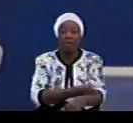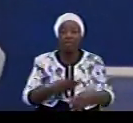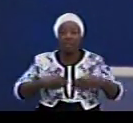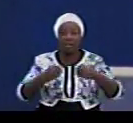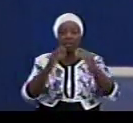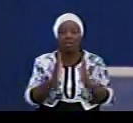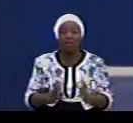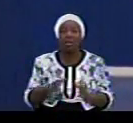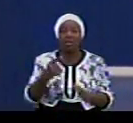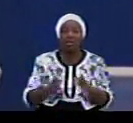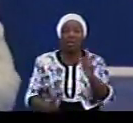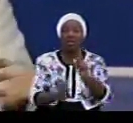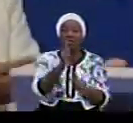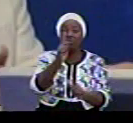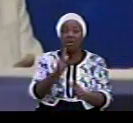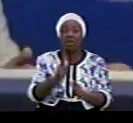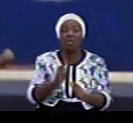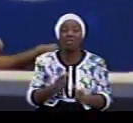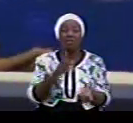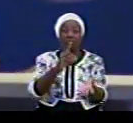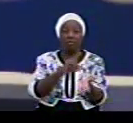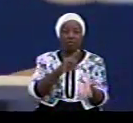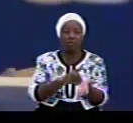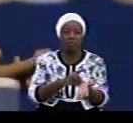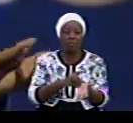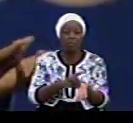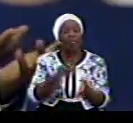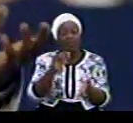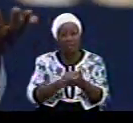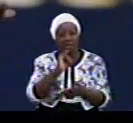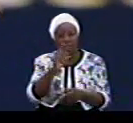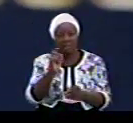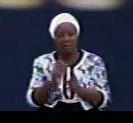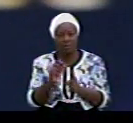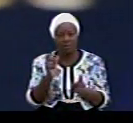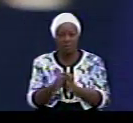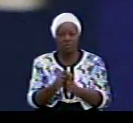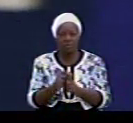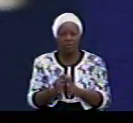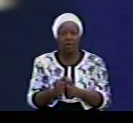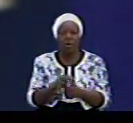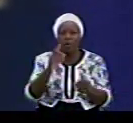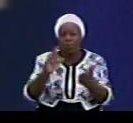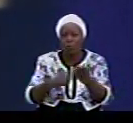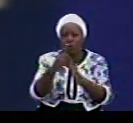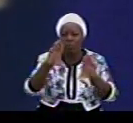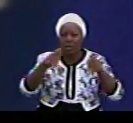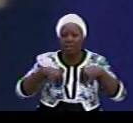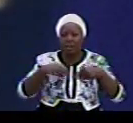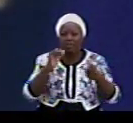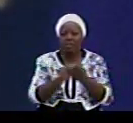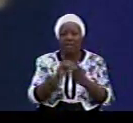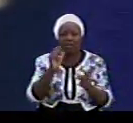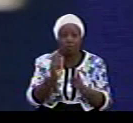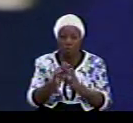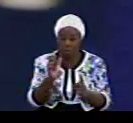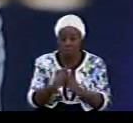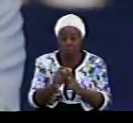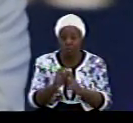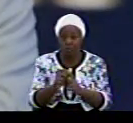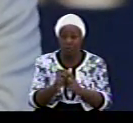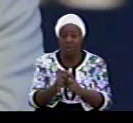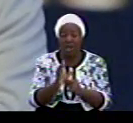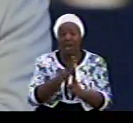the great physician. That's the word. Once you accept that word, and you are